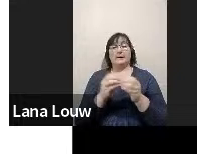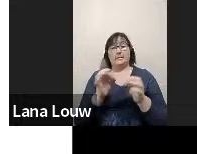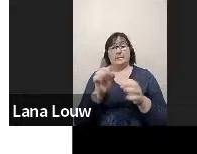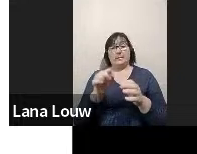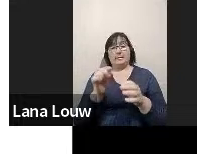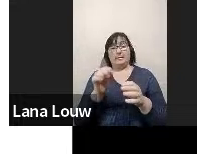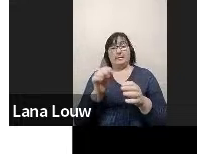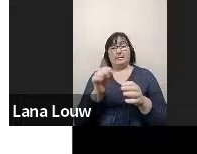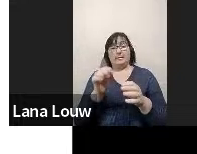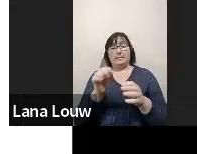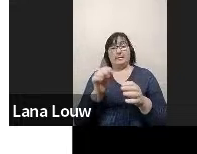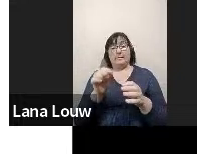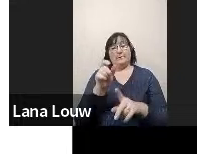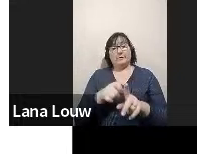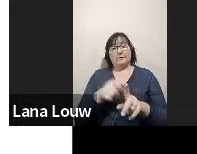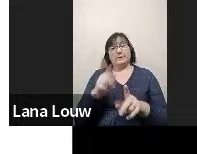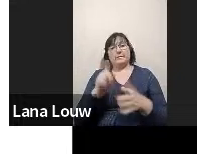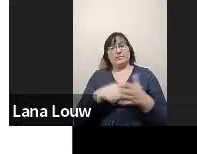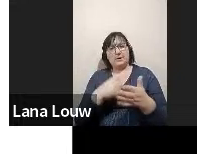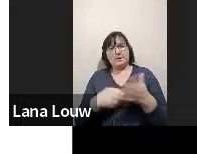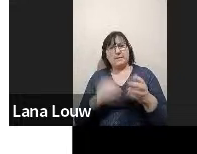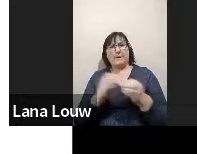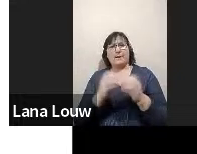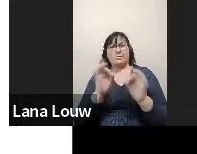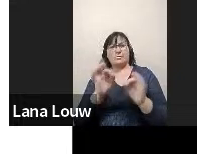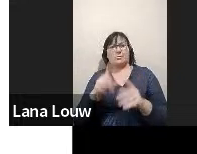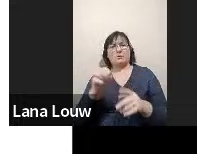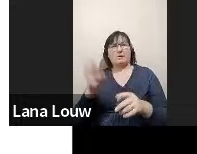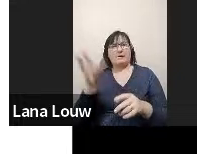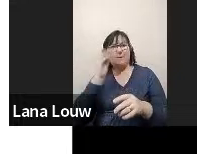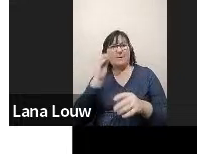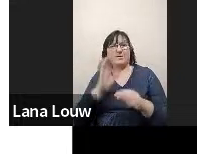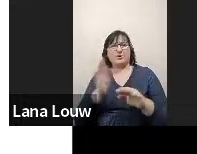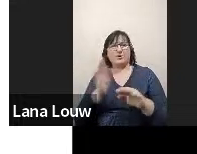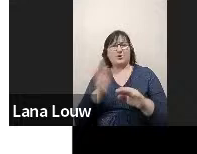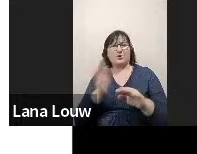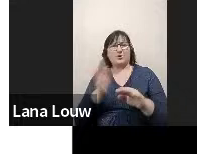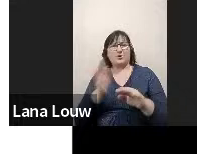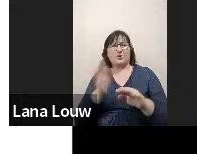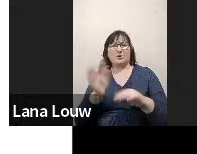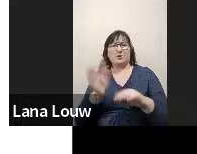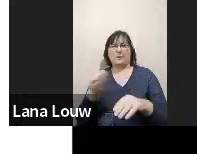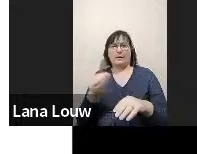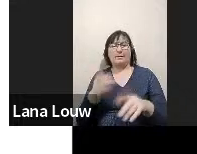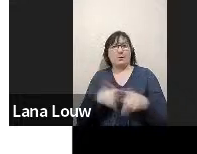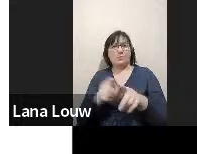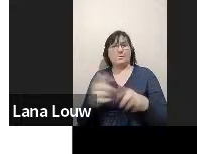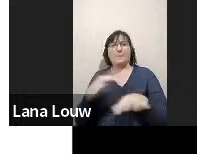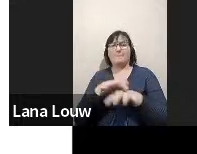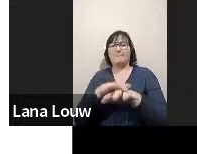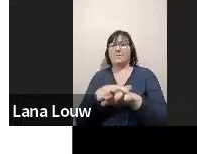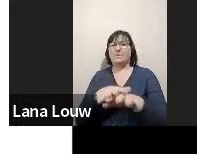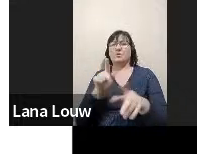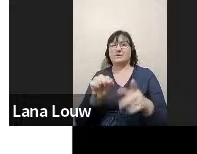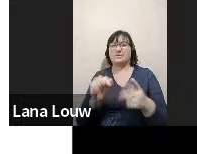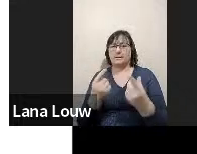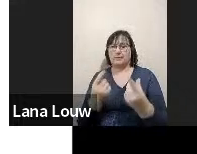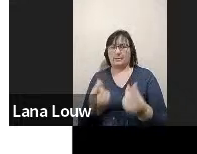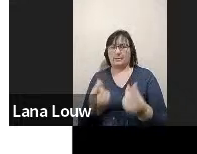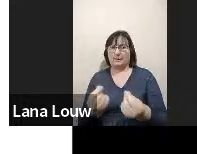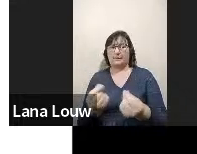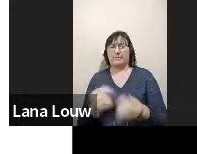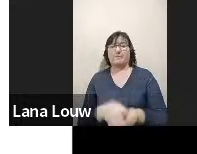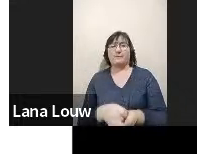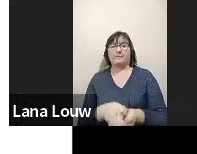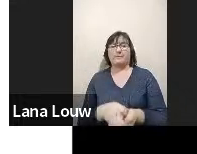to date. Make sure that the merge functionality is done. It's something that you can request on appointment. Please have a